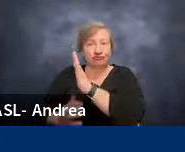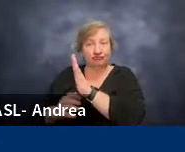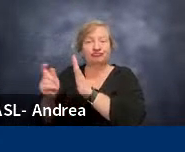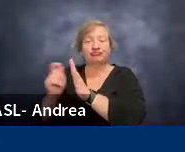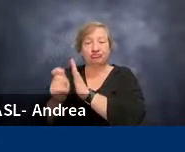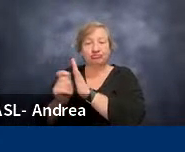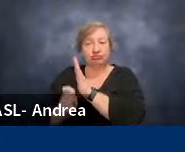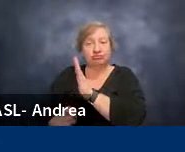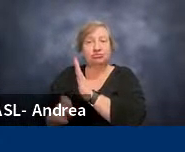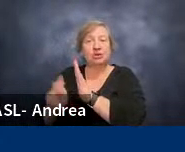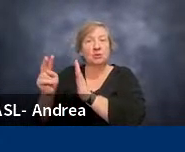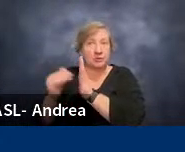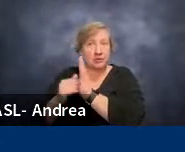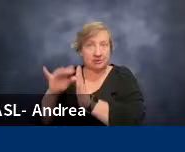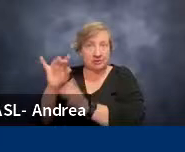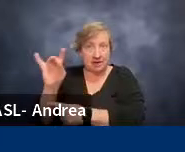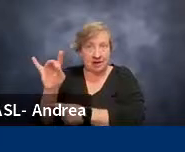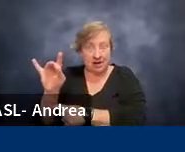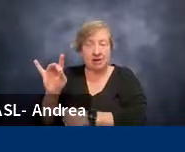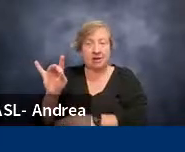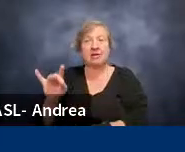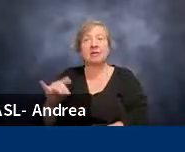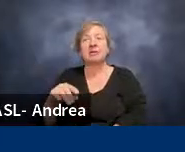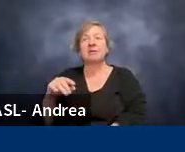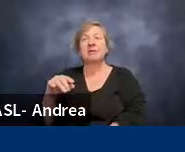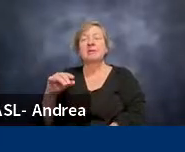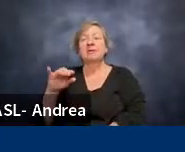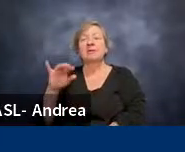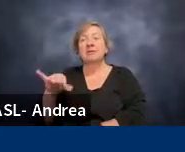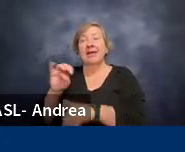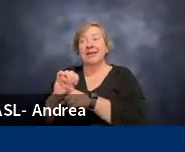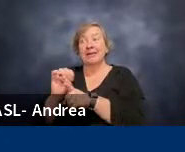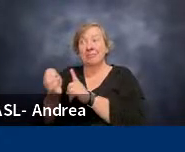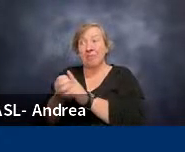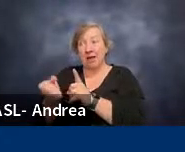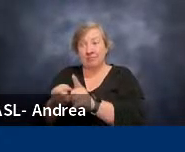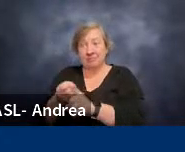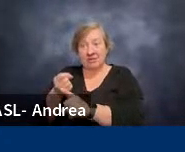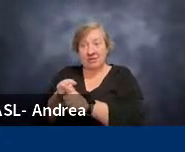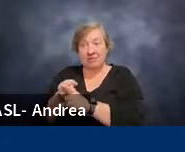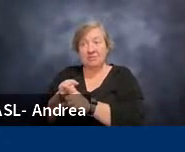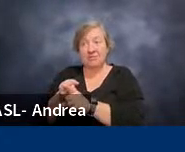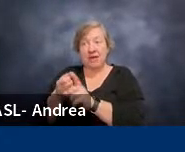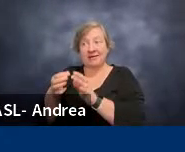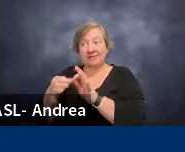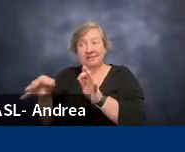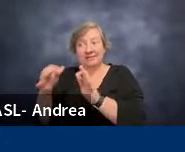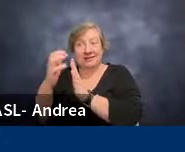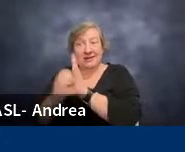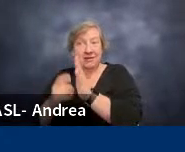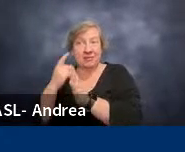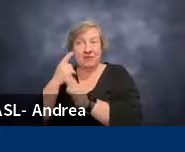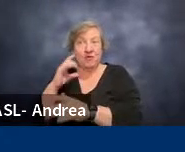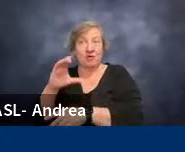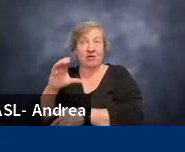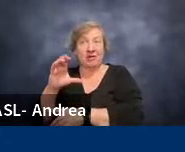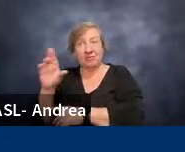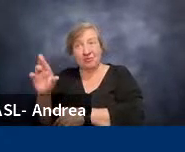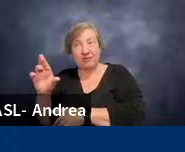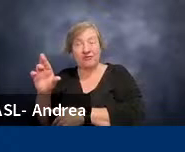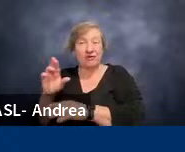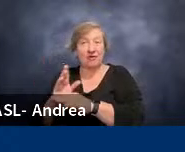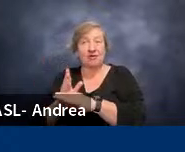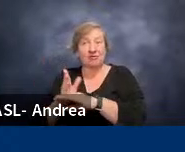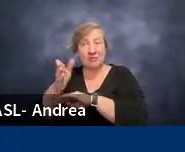in 2008. That the environmental impact statement for the Columbia River Crossing evaluated